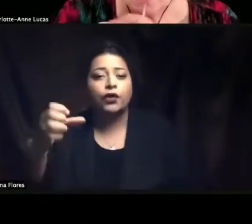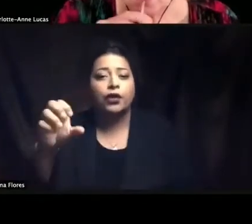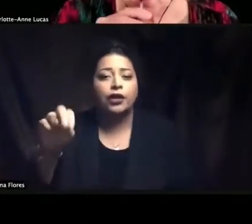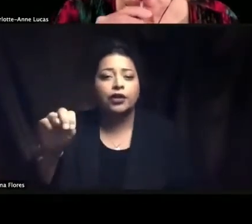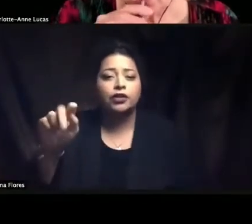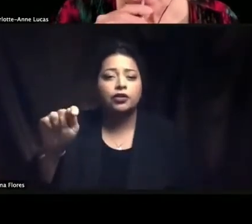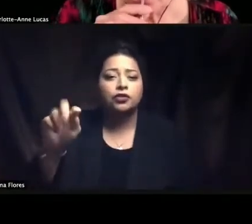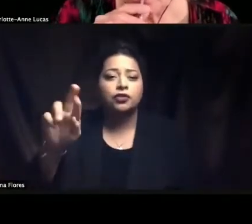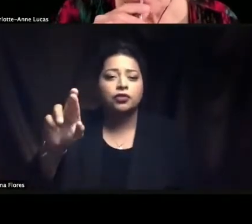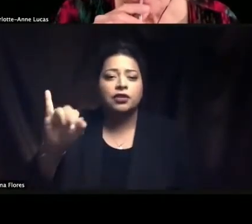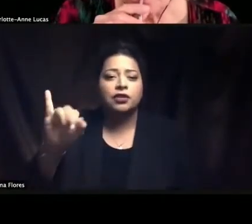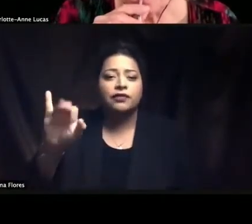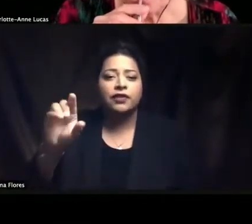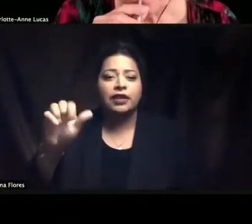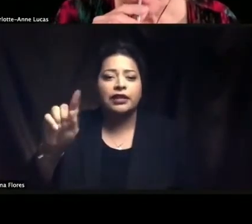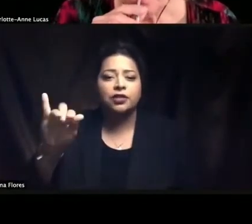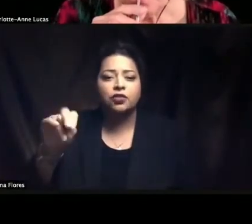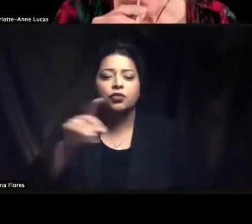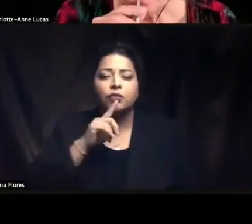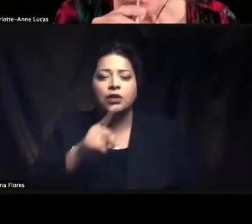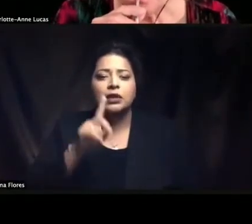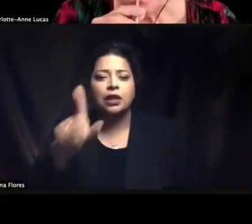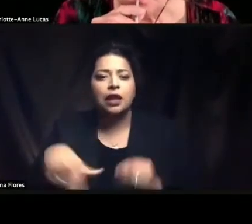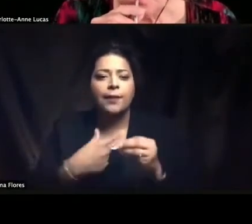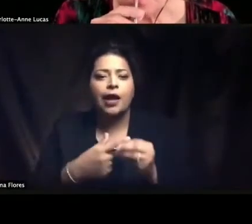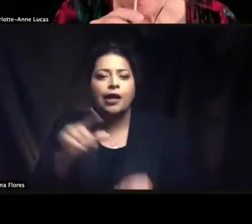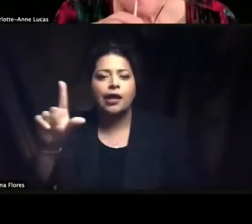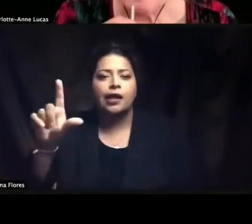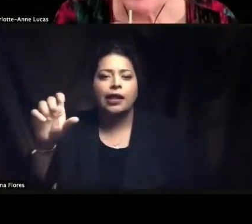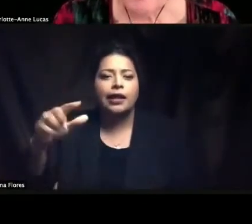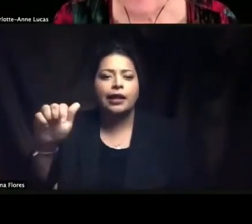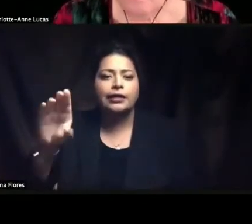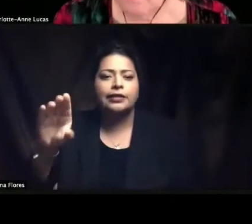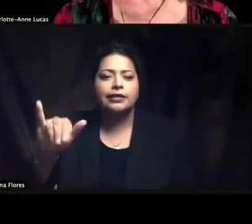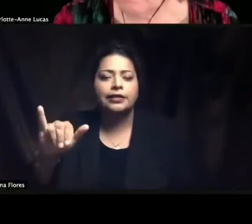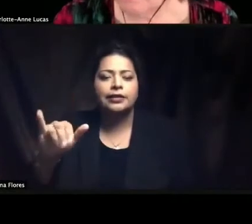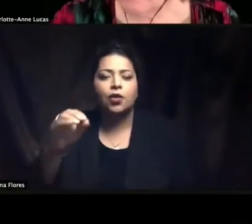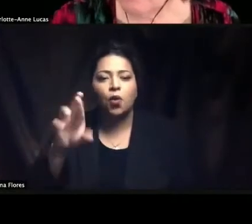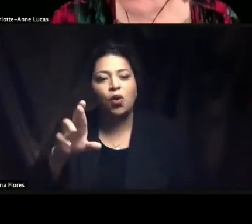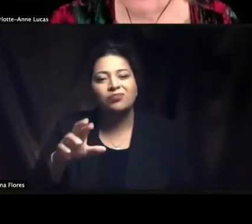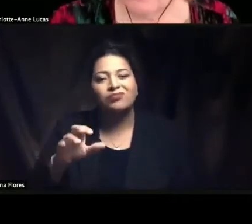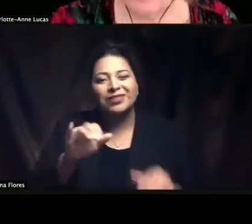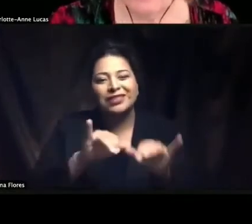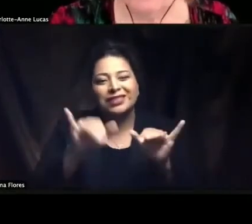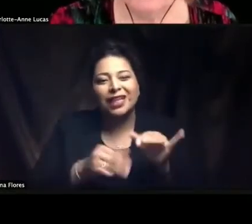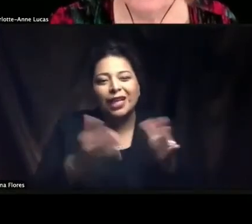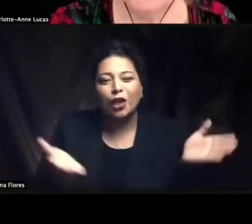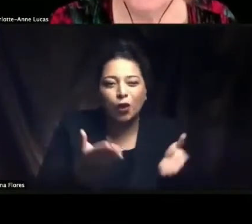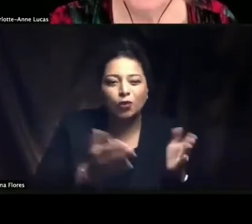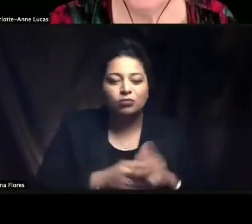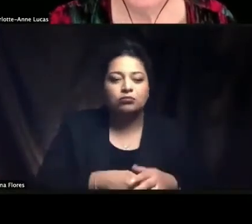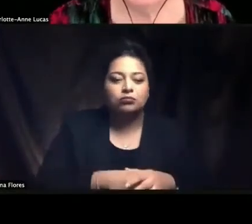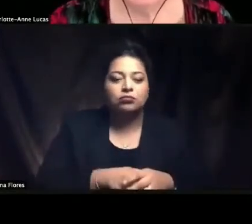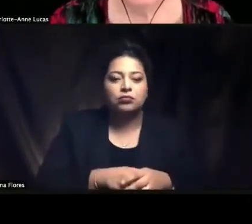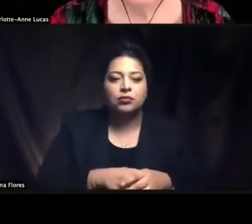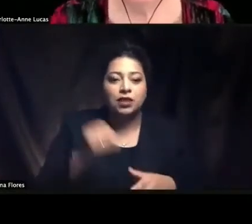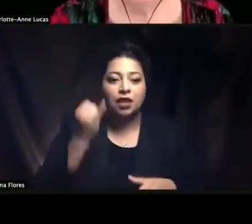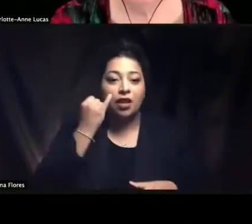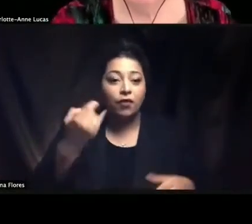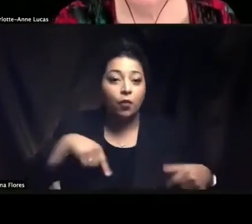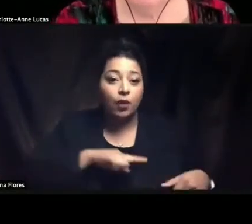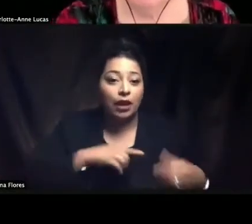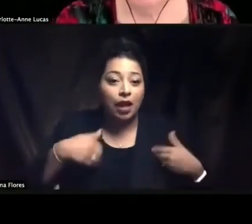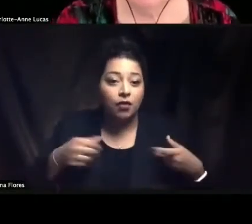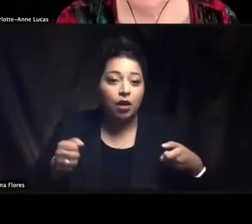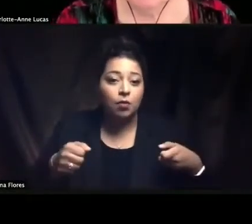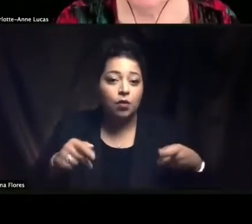about legacy or keeping it in the family, so to speak. So if we have any type of opportunities to make